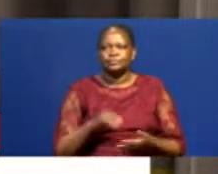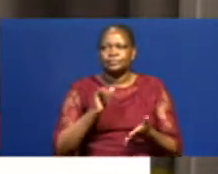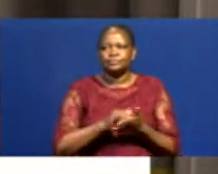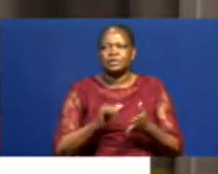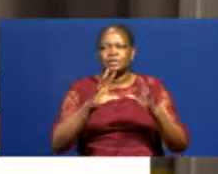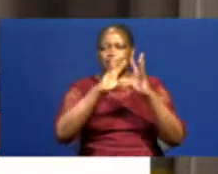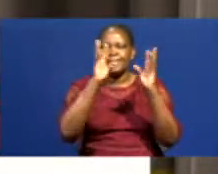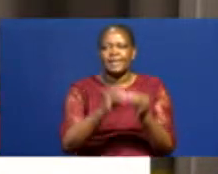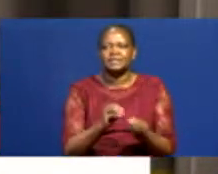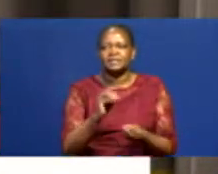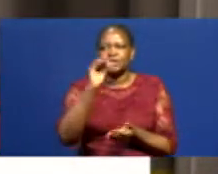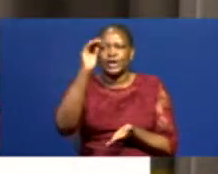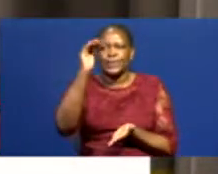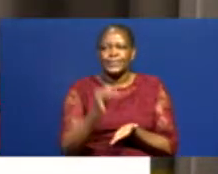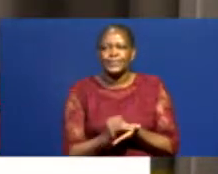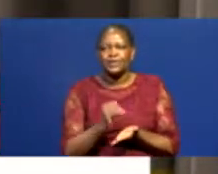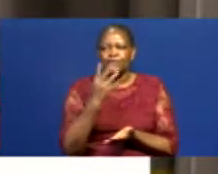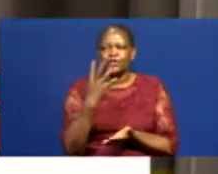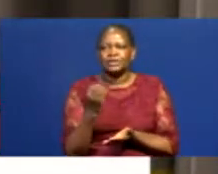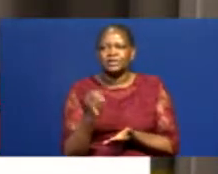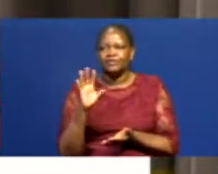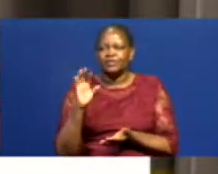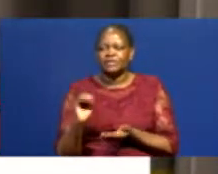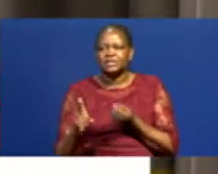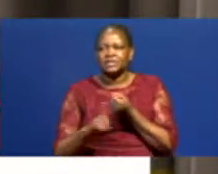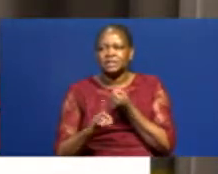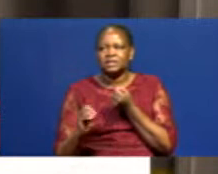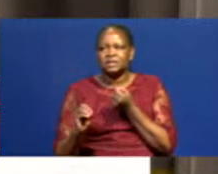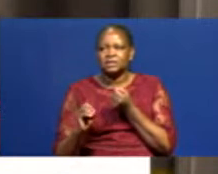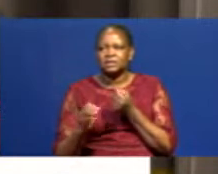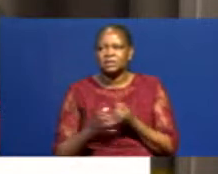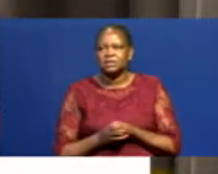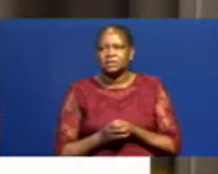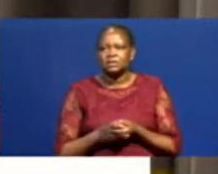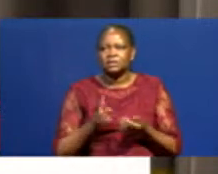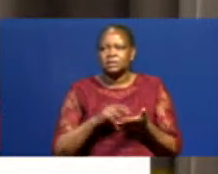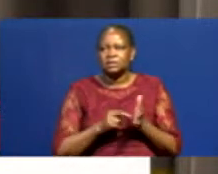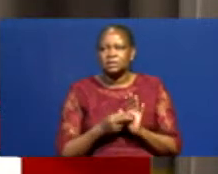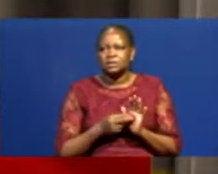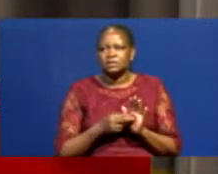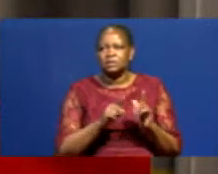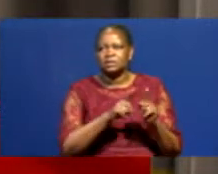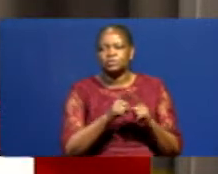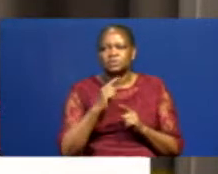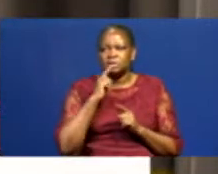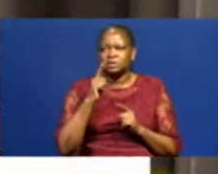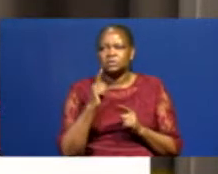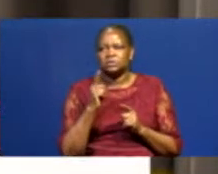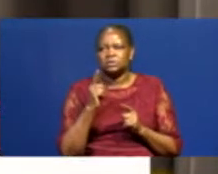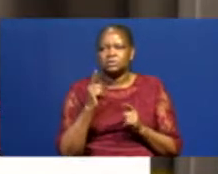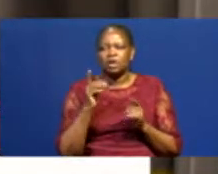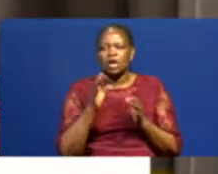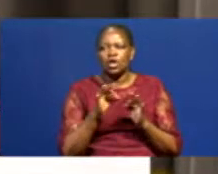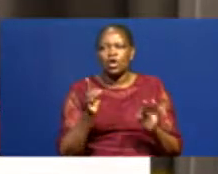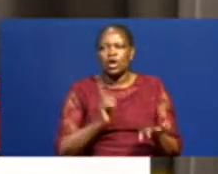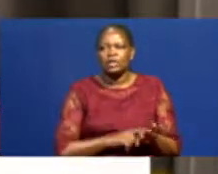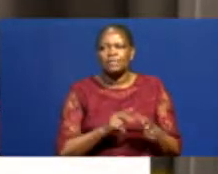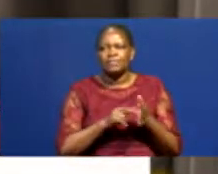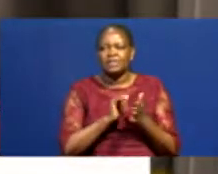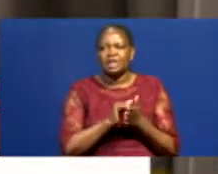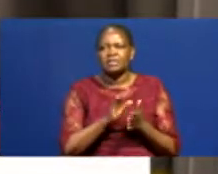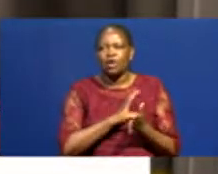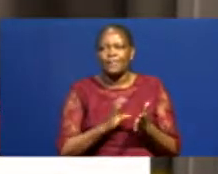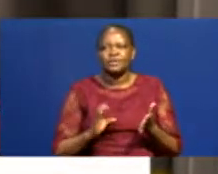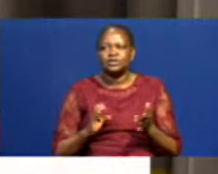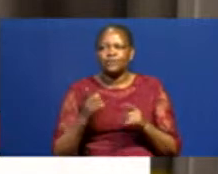budget cut. It's 40, 50, 60. Meaning, as we have said over and over, it means that the